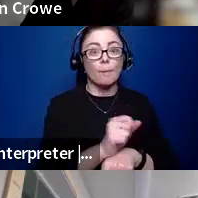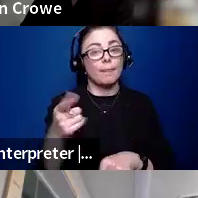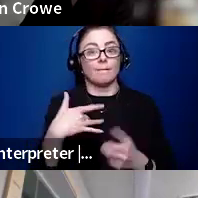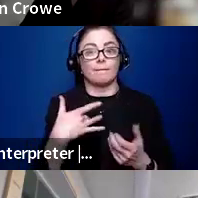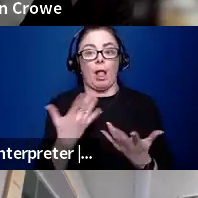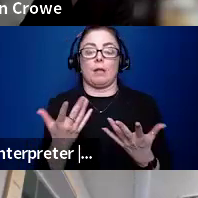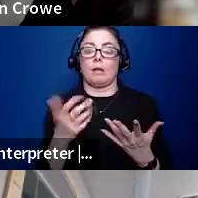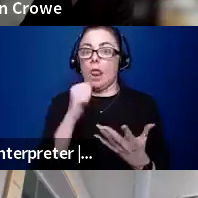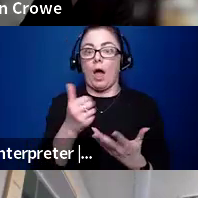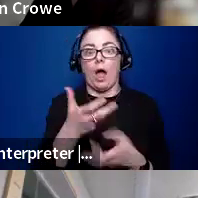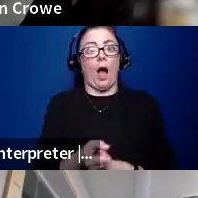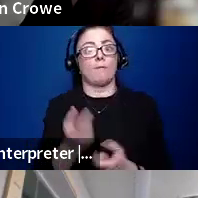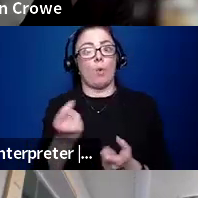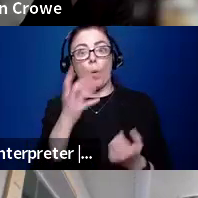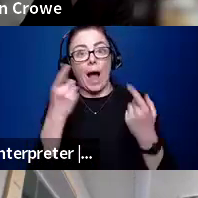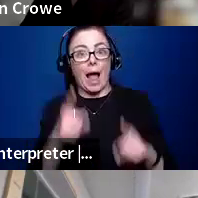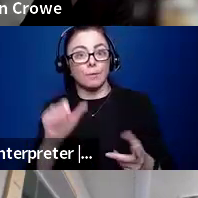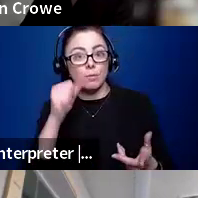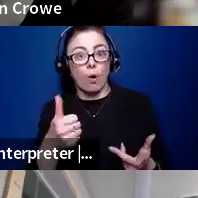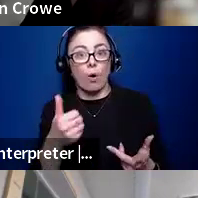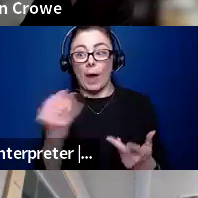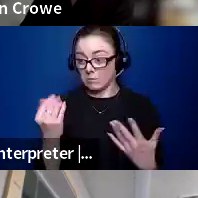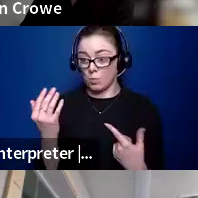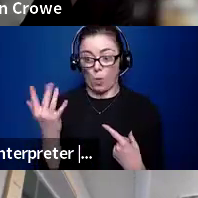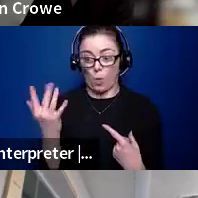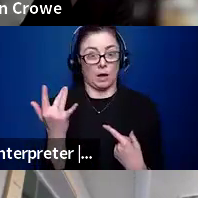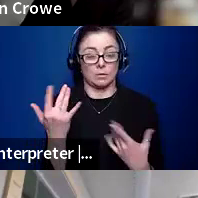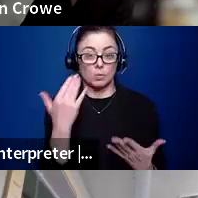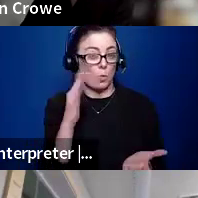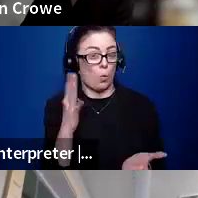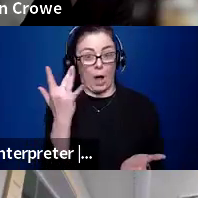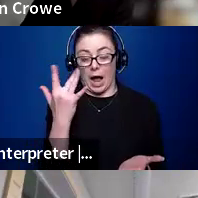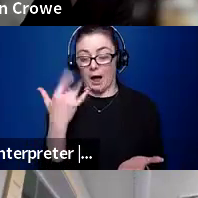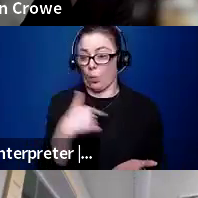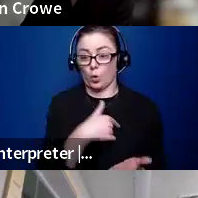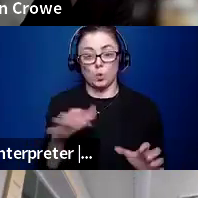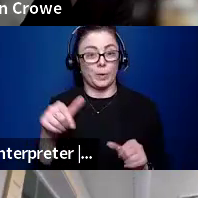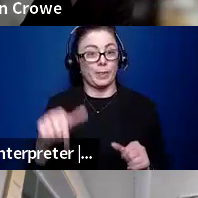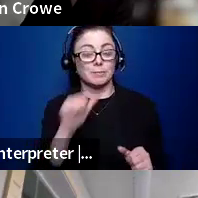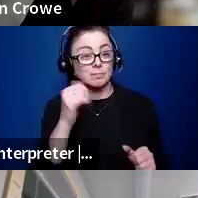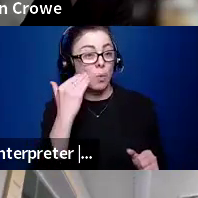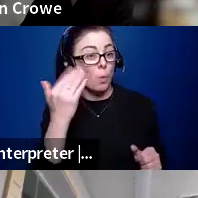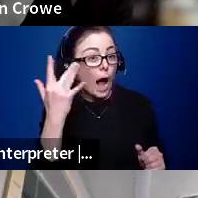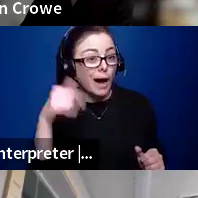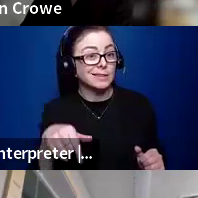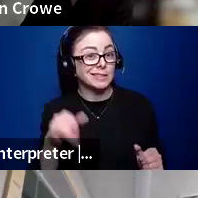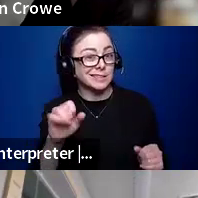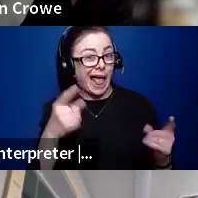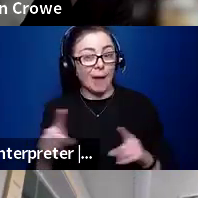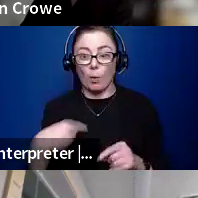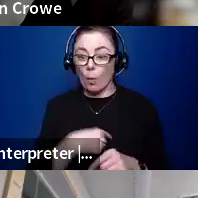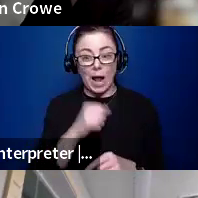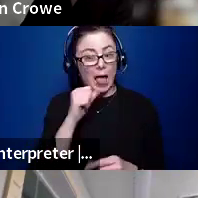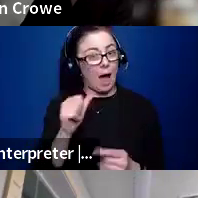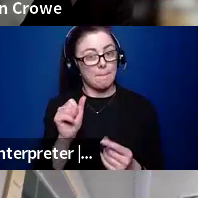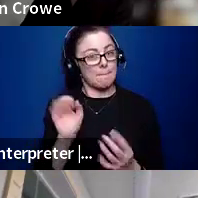tomorrow. And I don't know why we're doing this. I don't know why this is happening when we're not perfect, but we really are doing